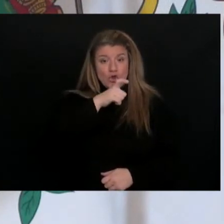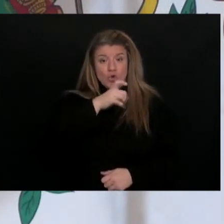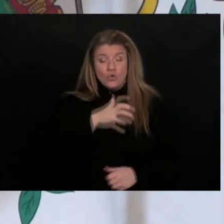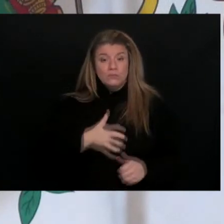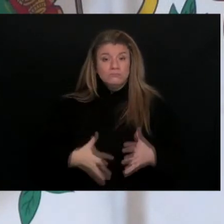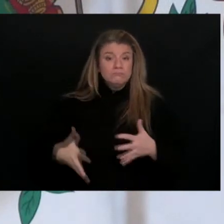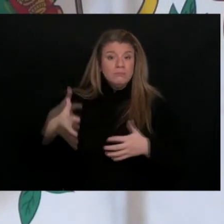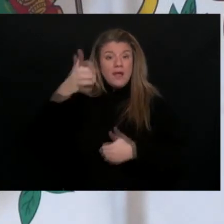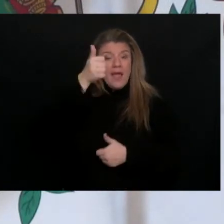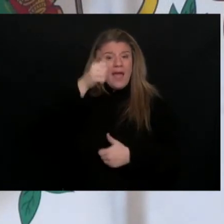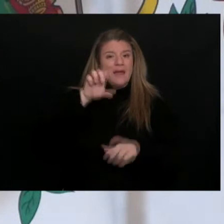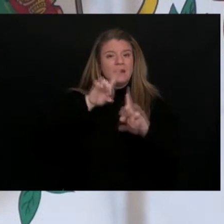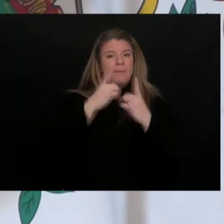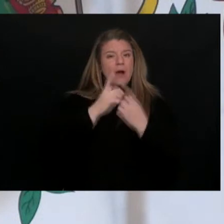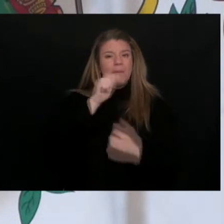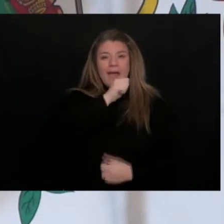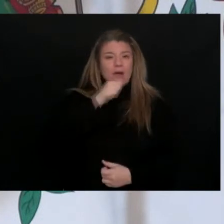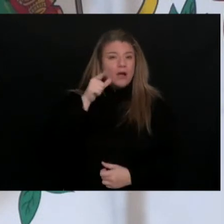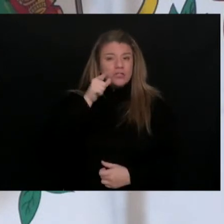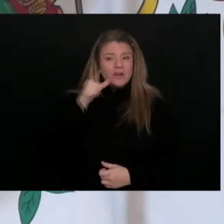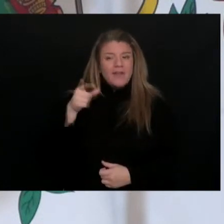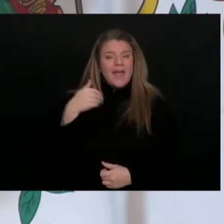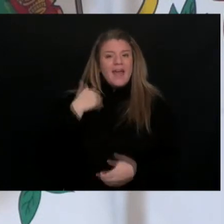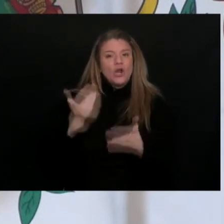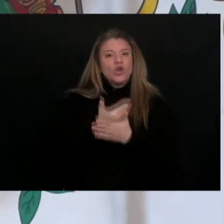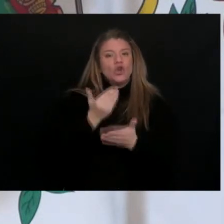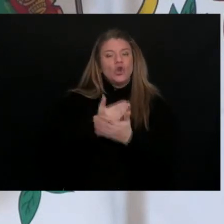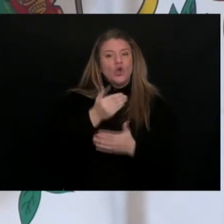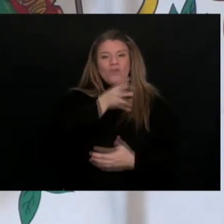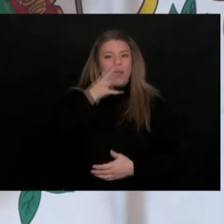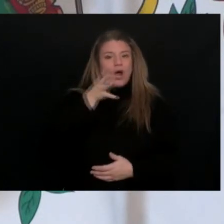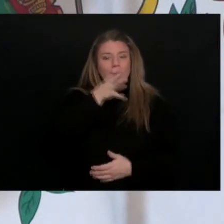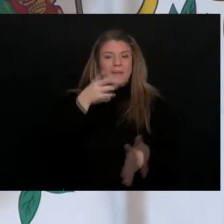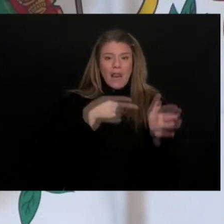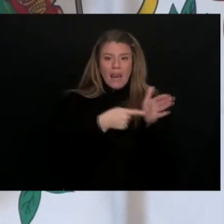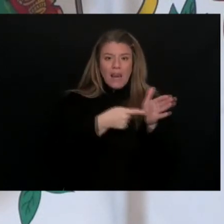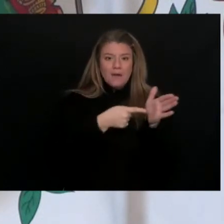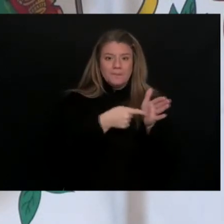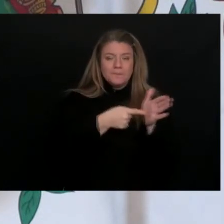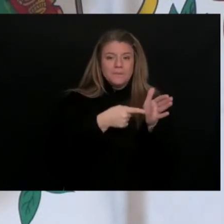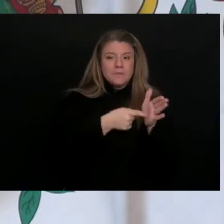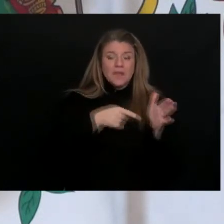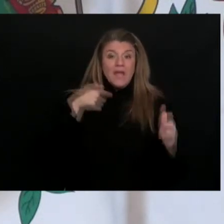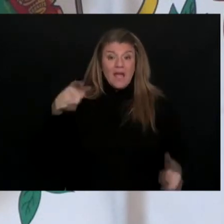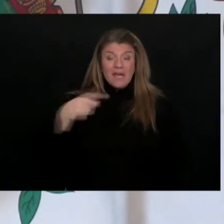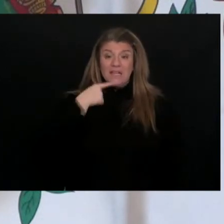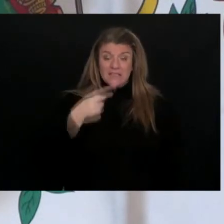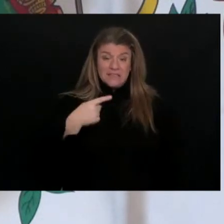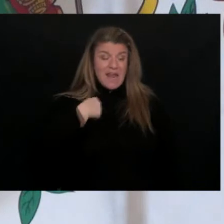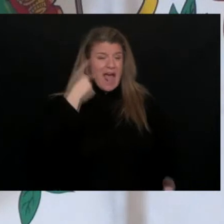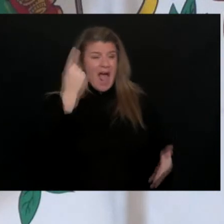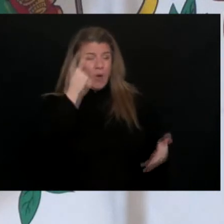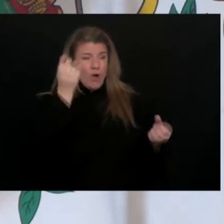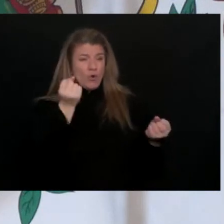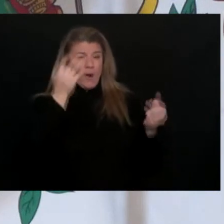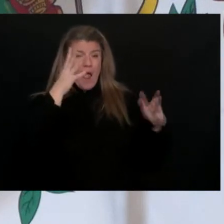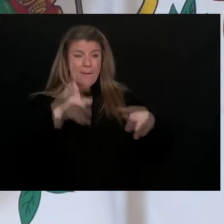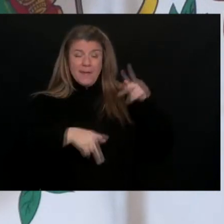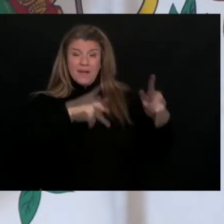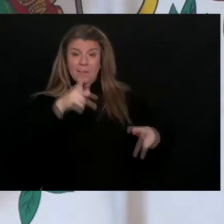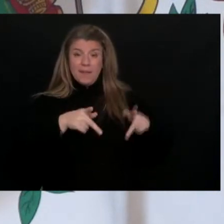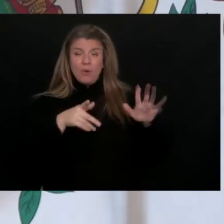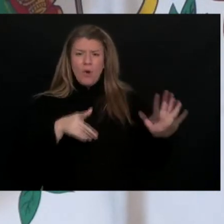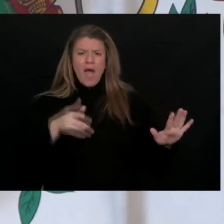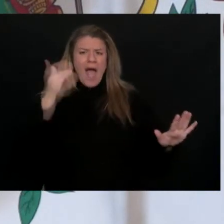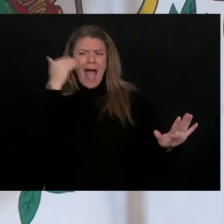of Agriculture, they were just coming out with a new farm bill and everything, and he said, I wonder how many people, even though it is a very,